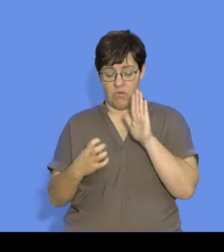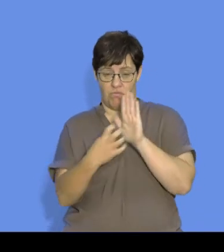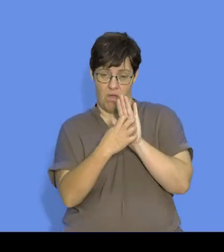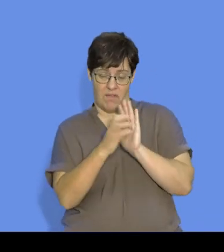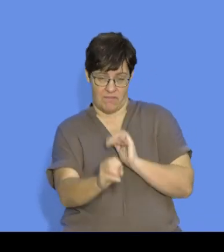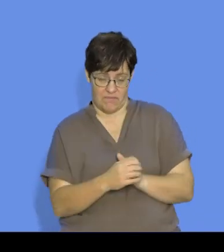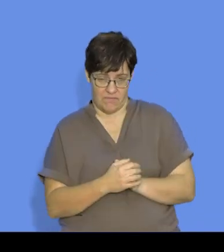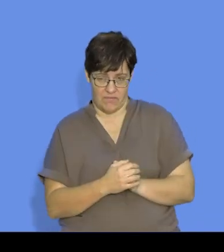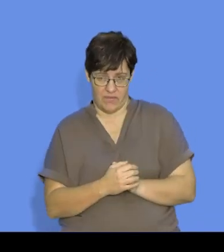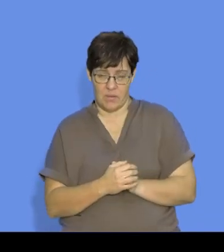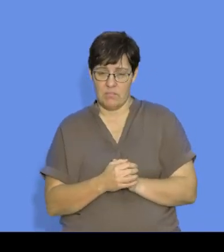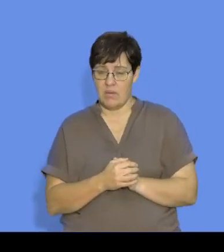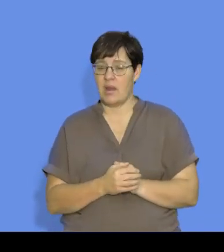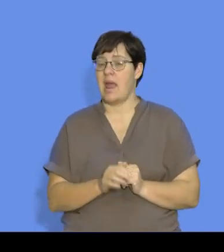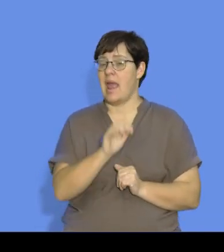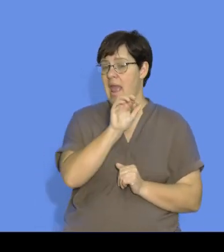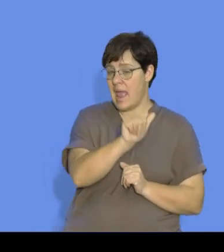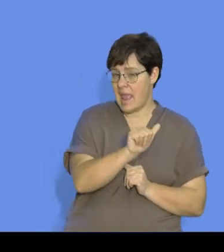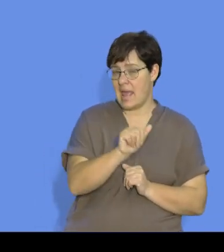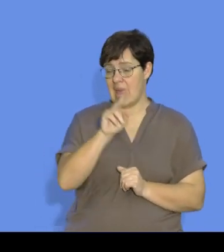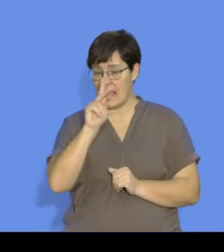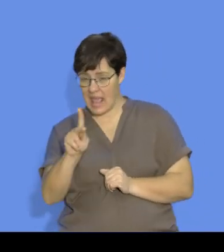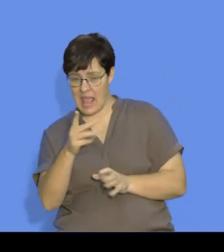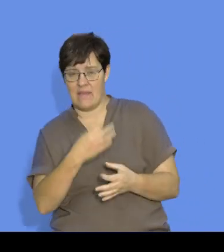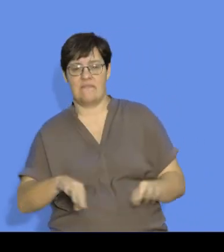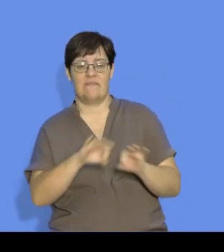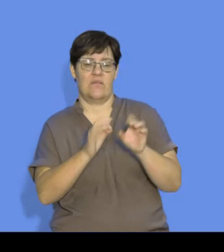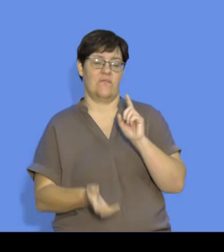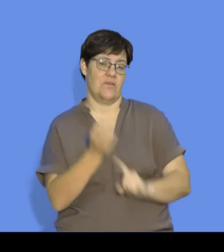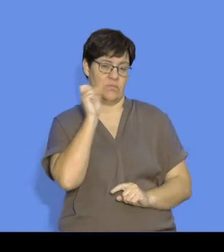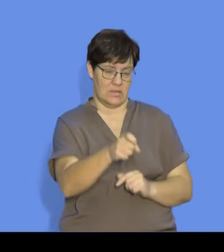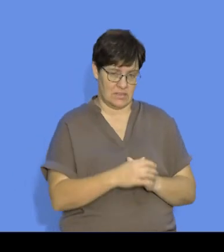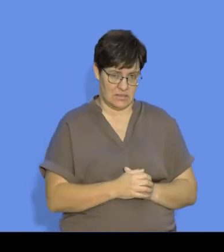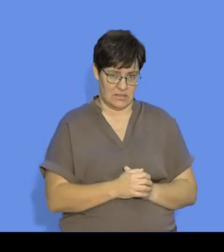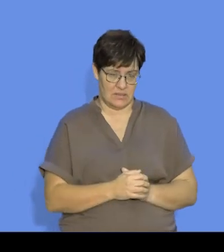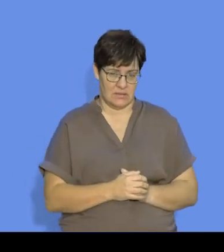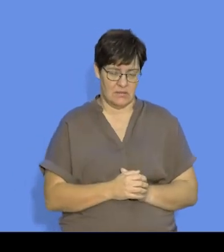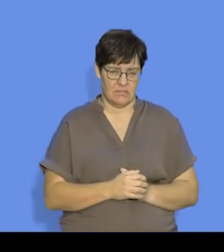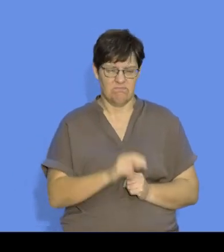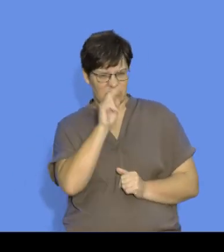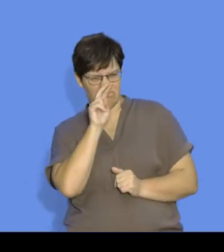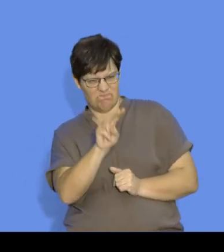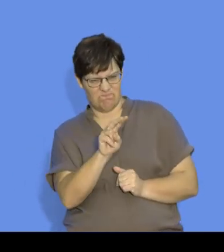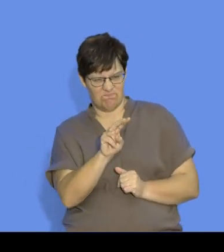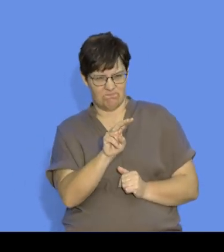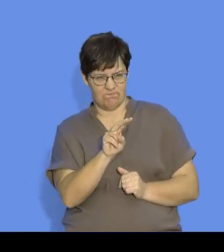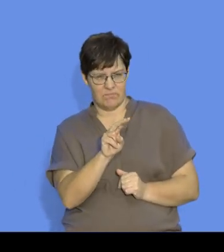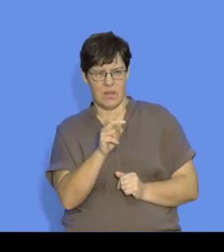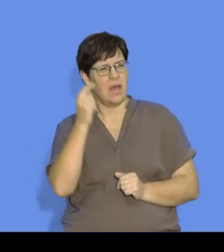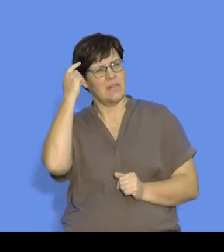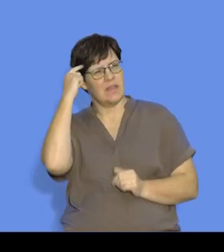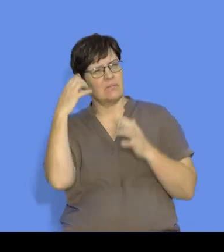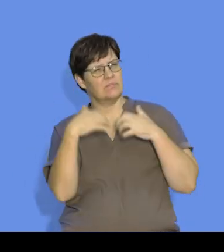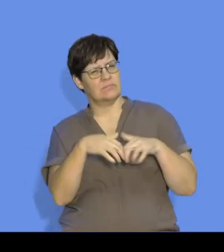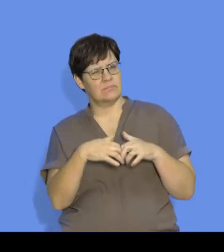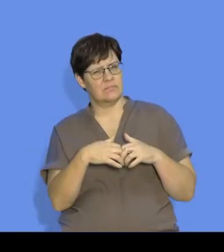the value of A and K. Guys, just looking at this already, thinking